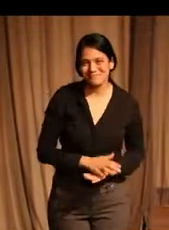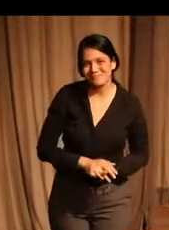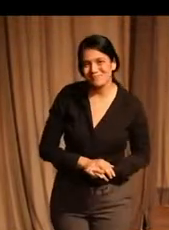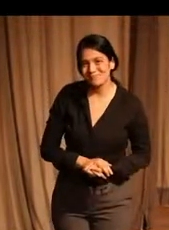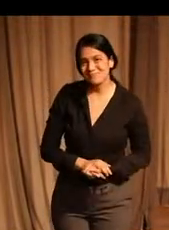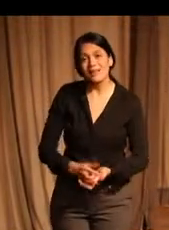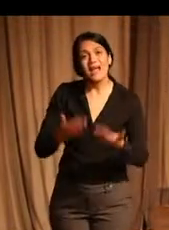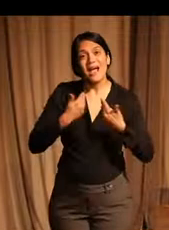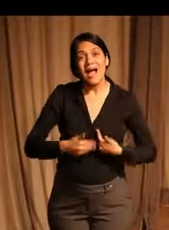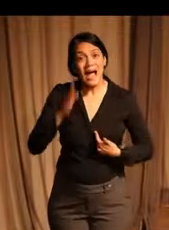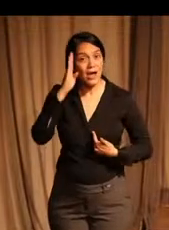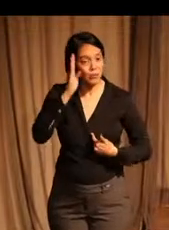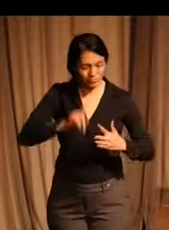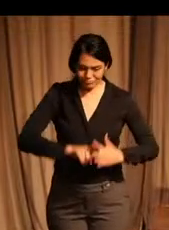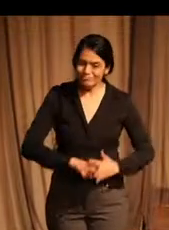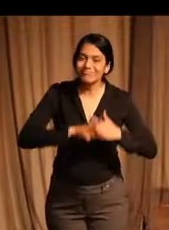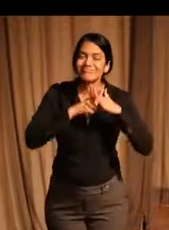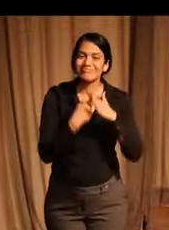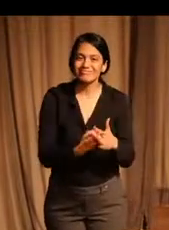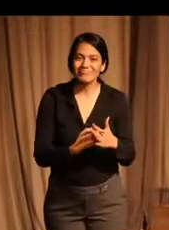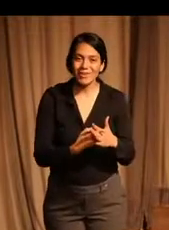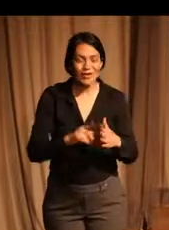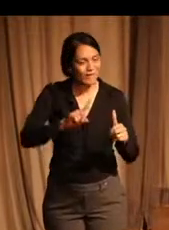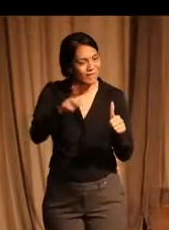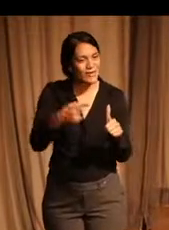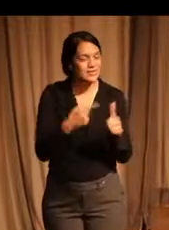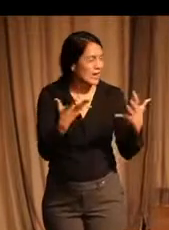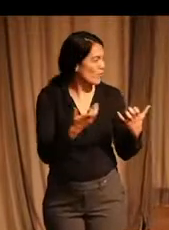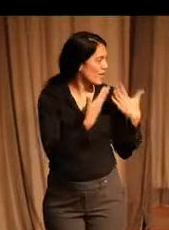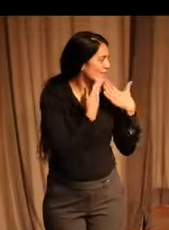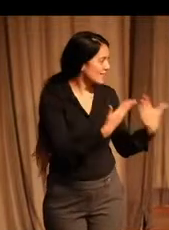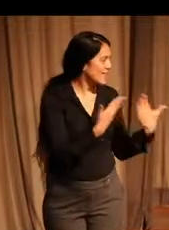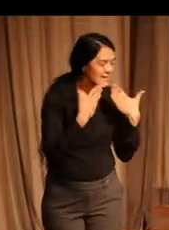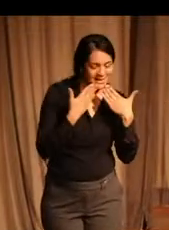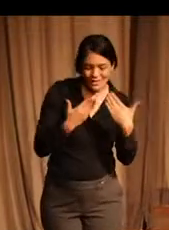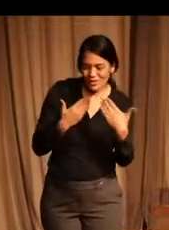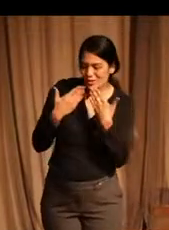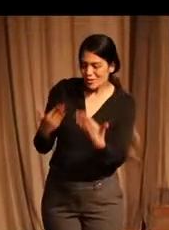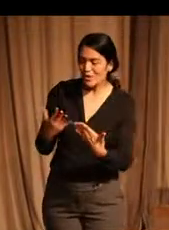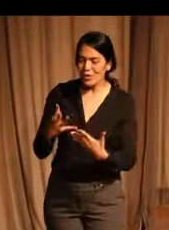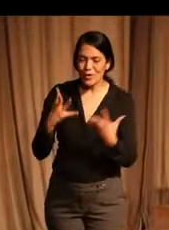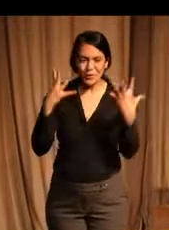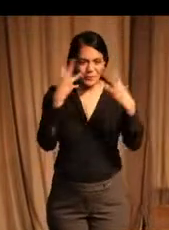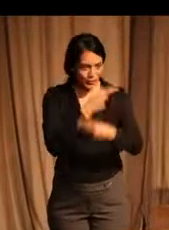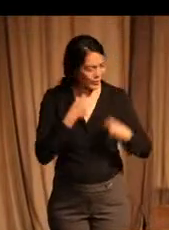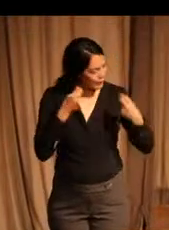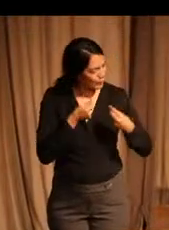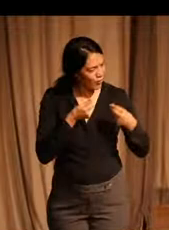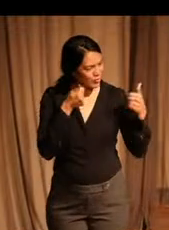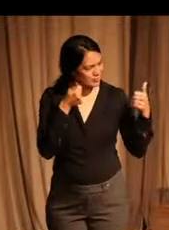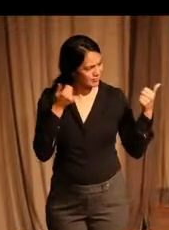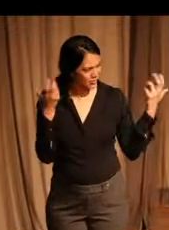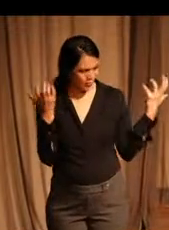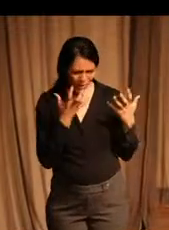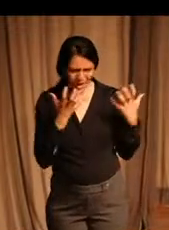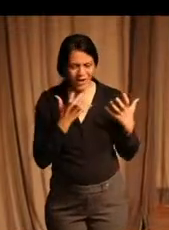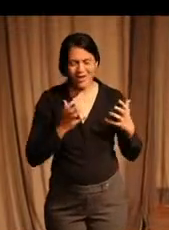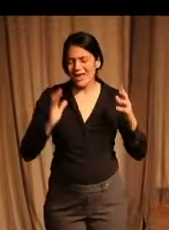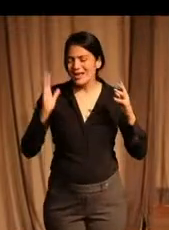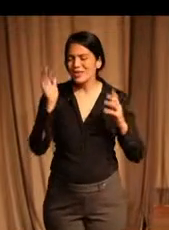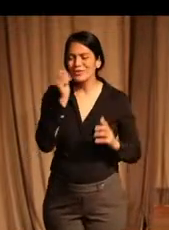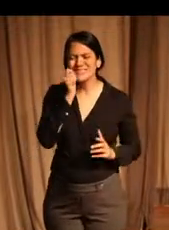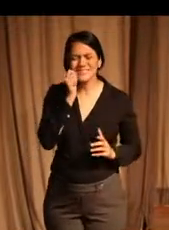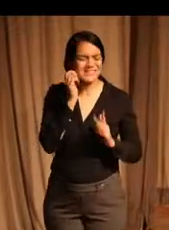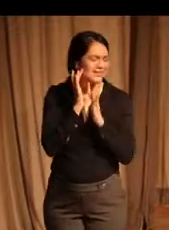I am going to jump right in. First, thank you all for being here with your beautiful selves and your glowing skin